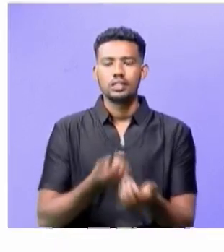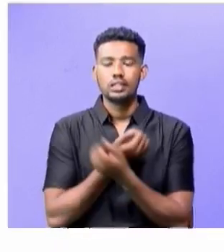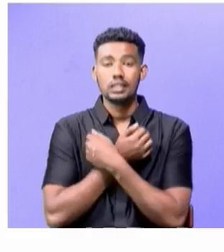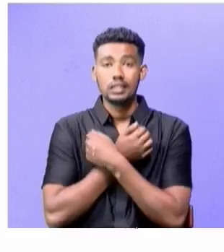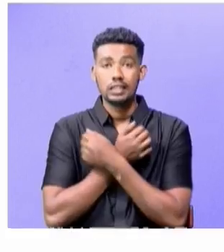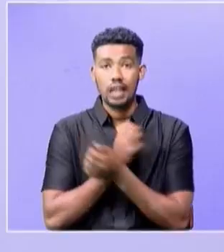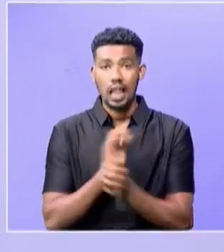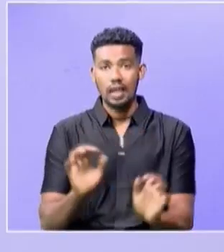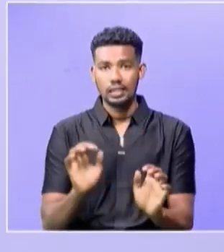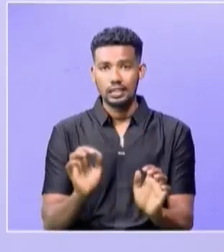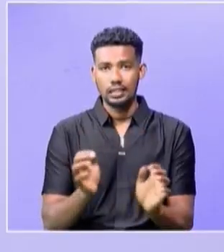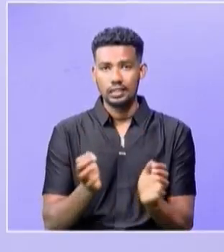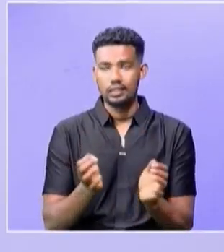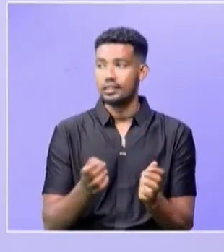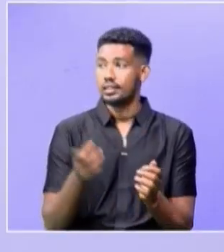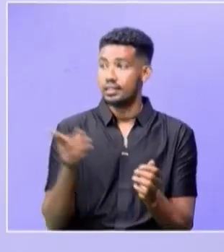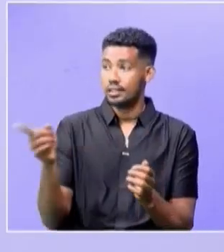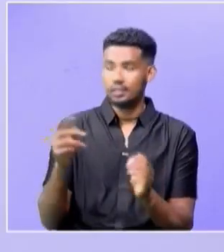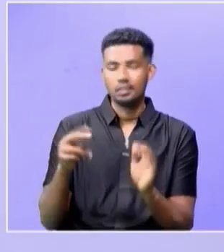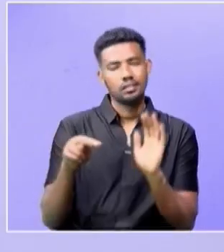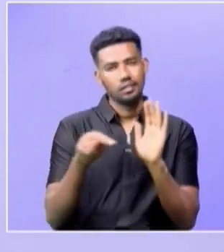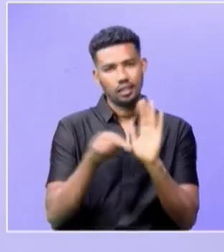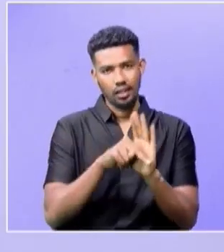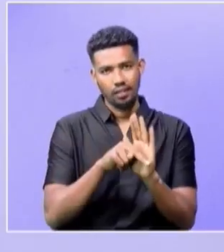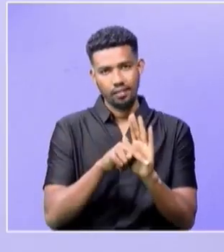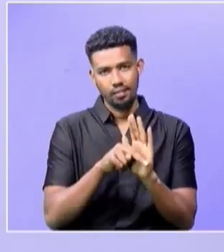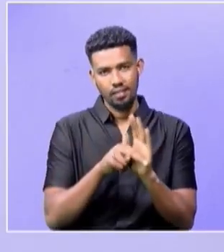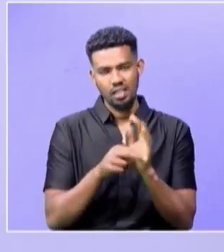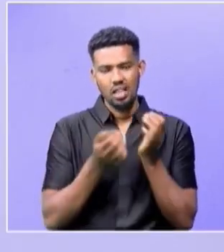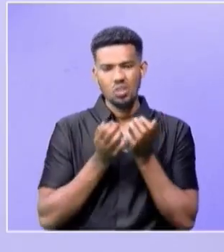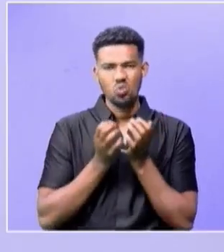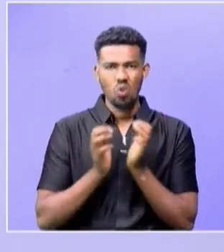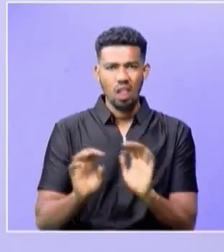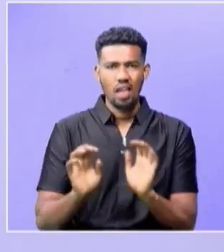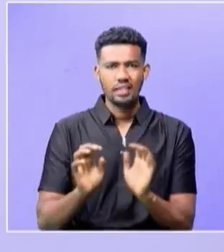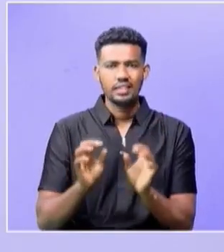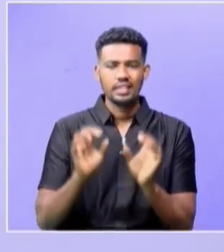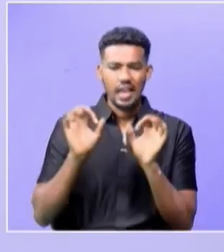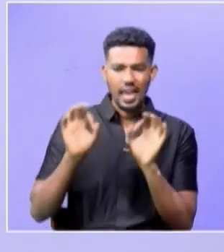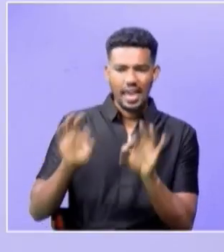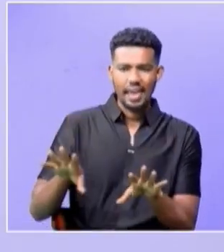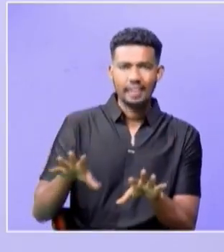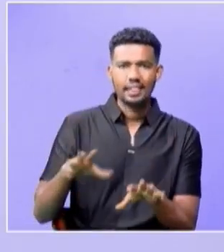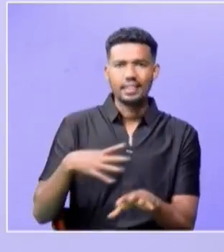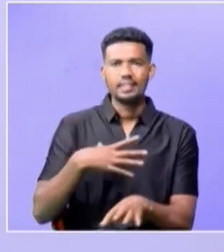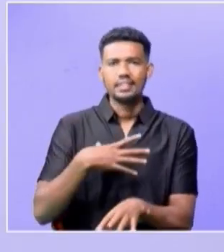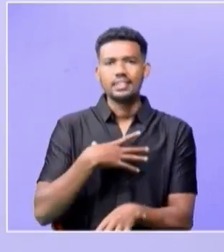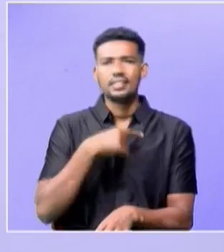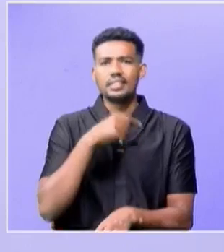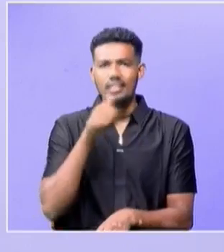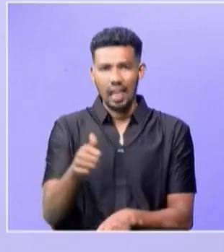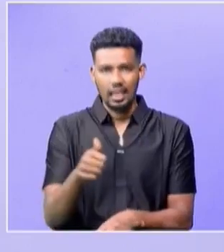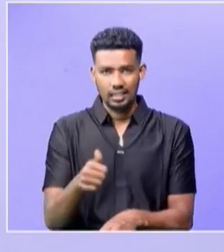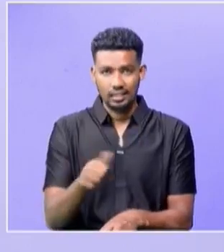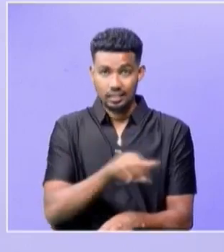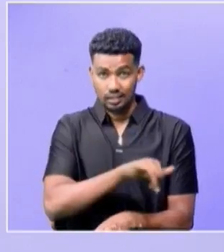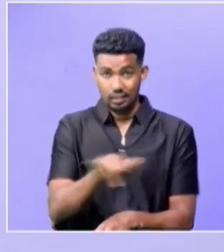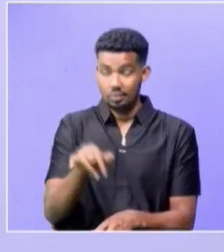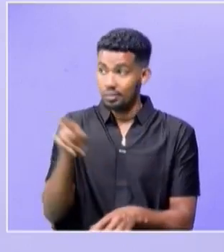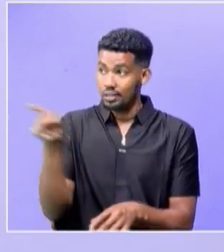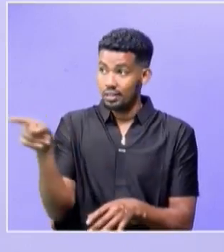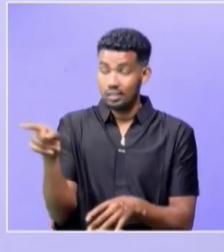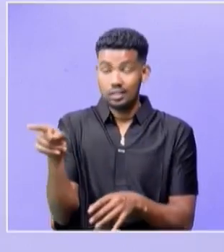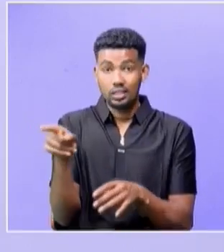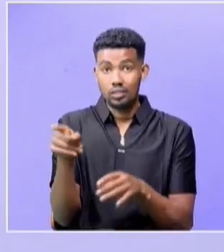Look, students here for negative forms. Don't like, hate, and dislike. These are form of words